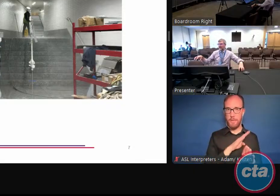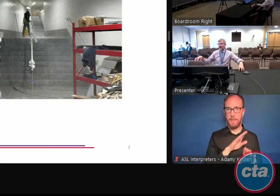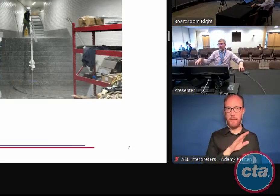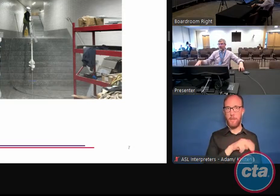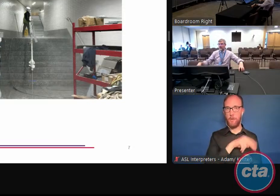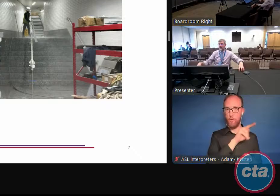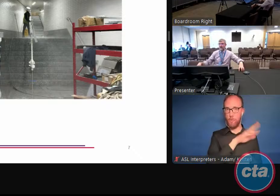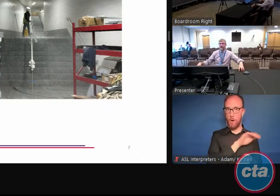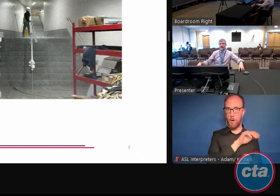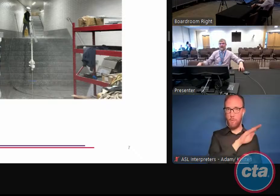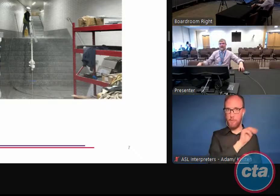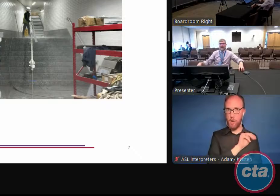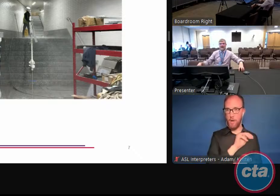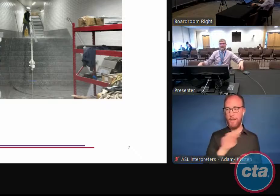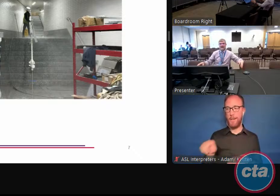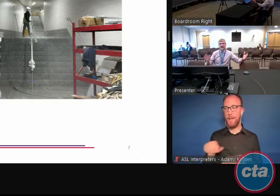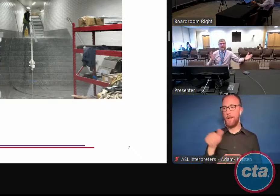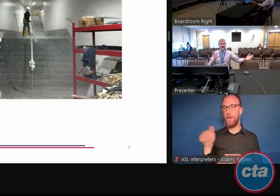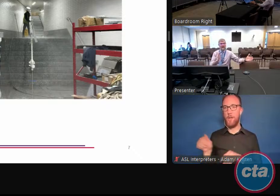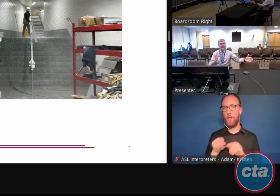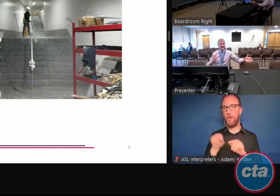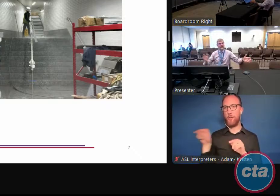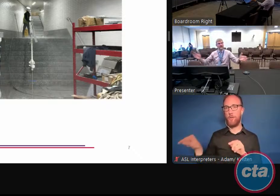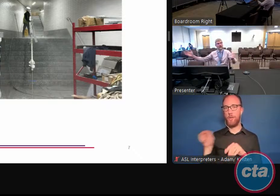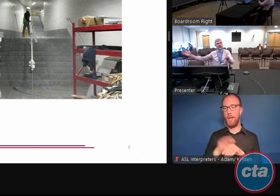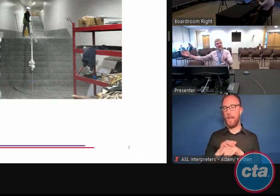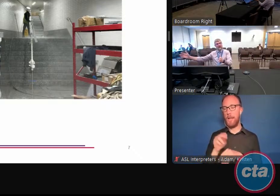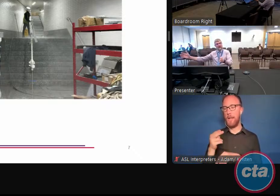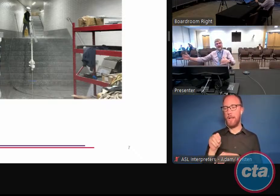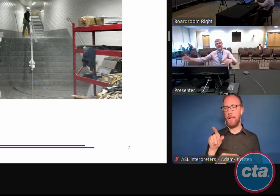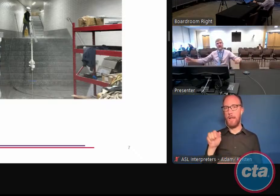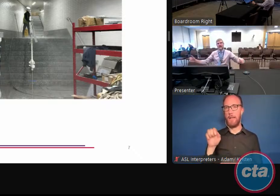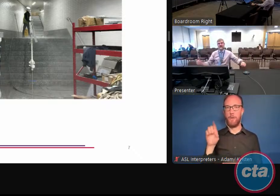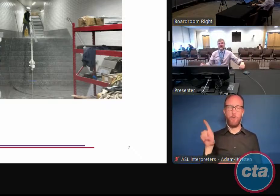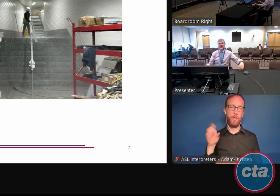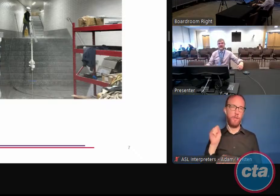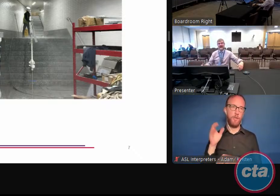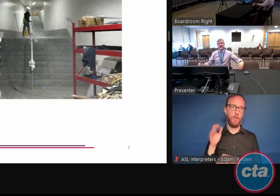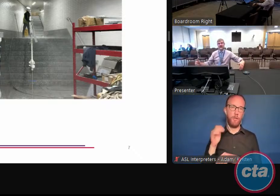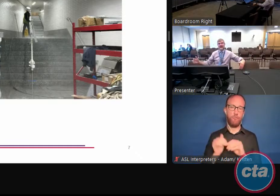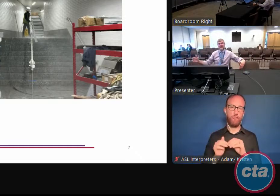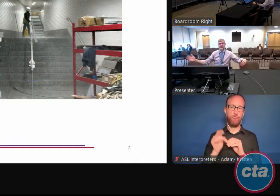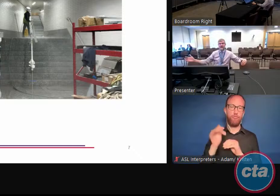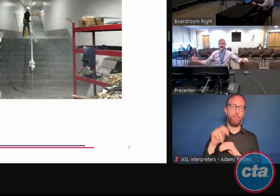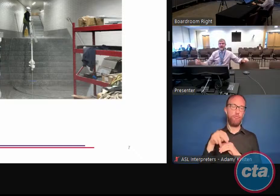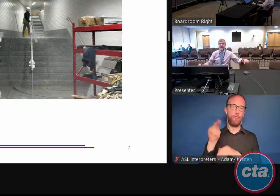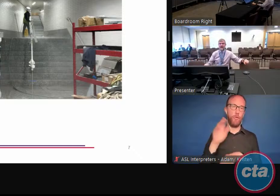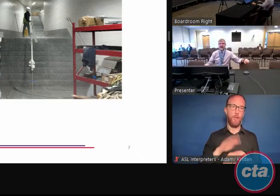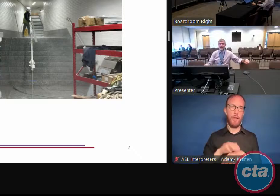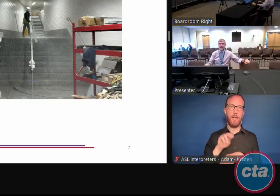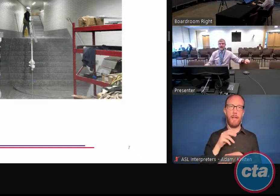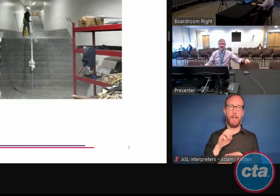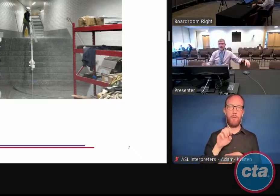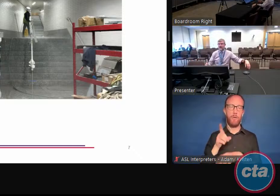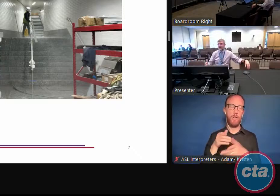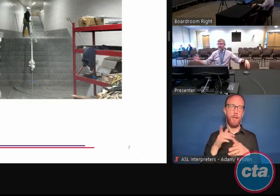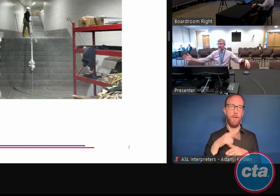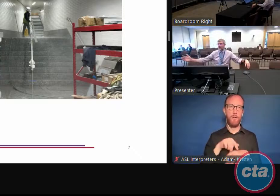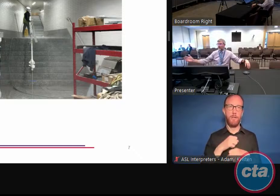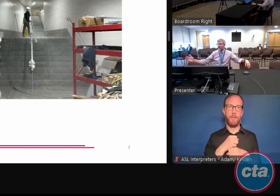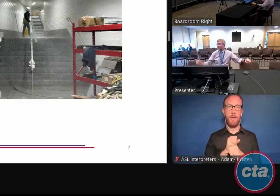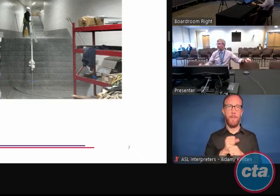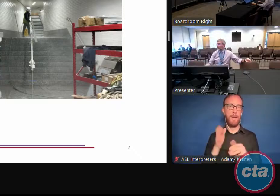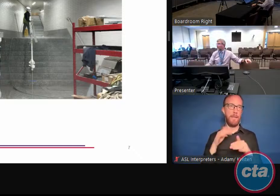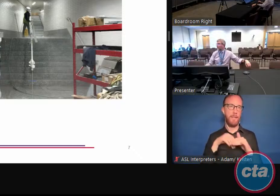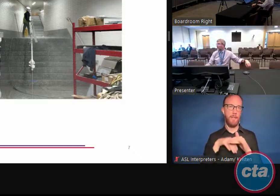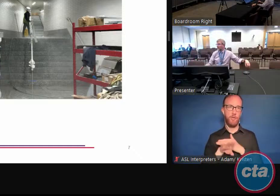on Hollywood, further down the block. So the platform actually goes north up towards Hollywood, which allowed us to actually create an entrance on Hollywood to serve a further